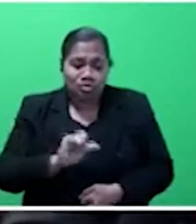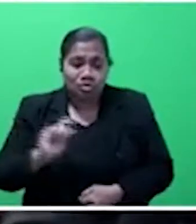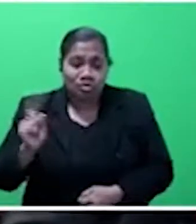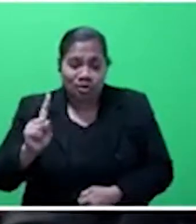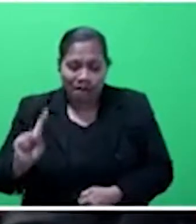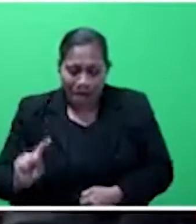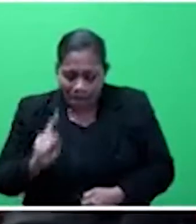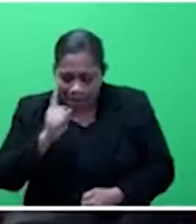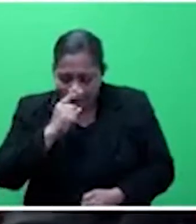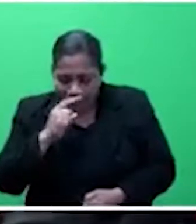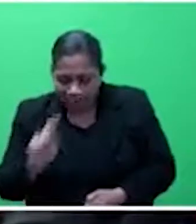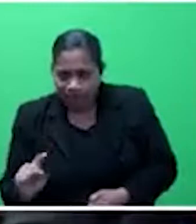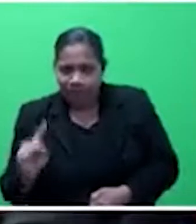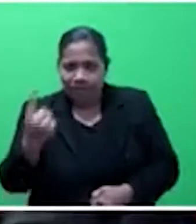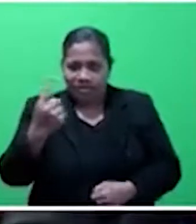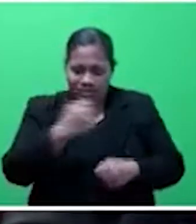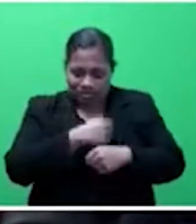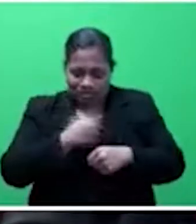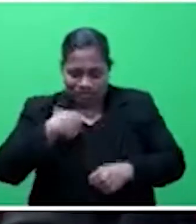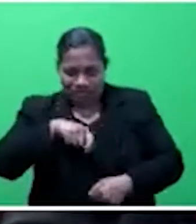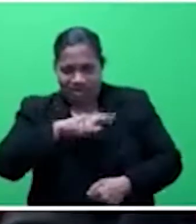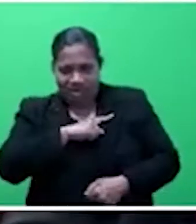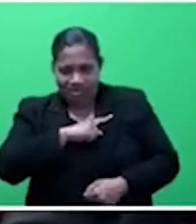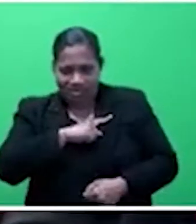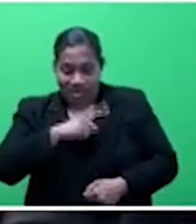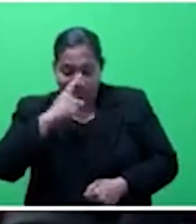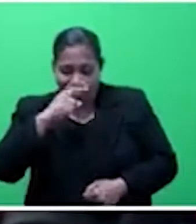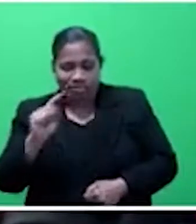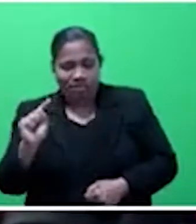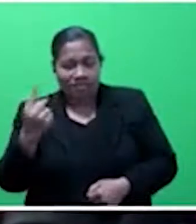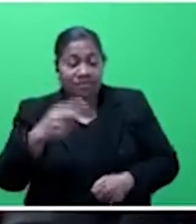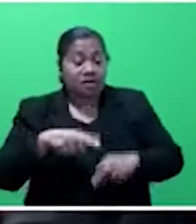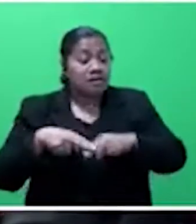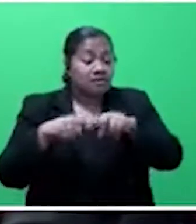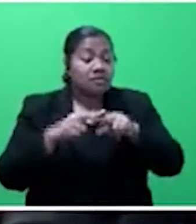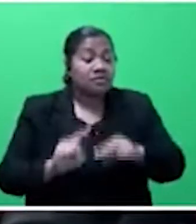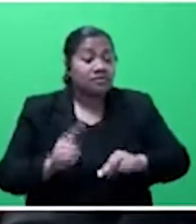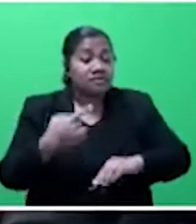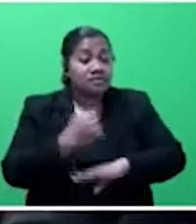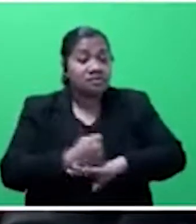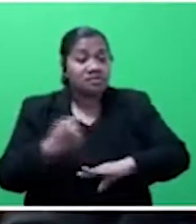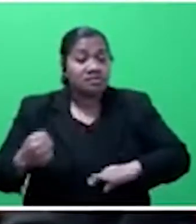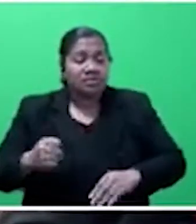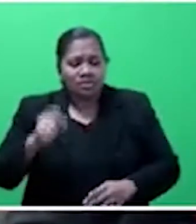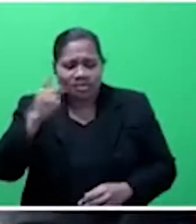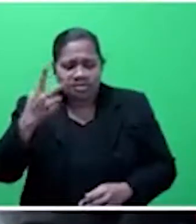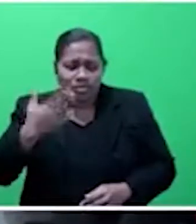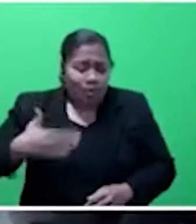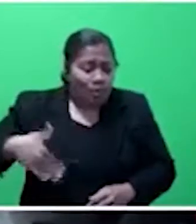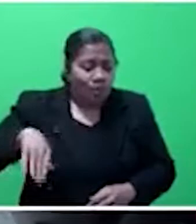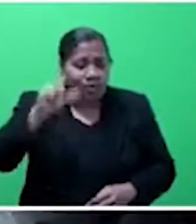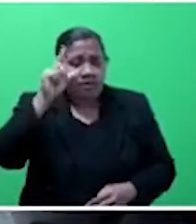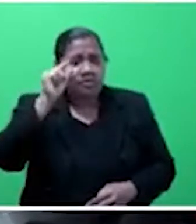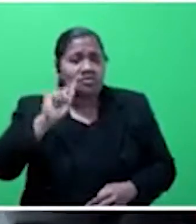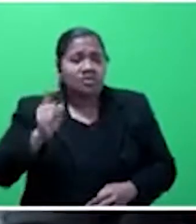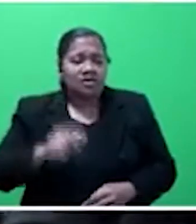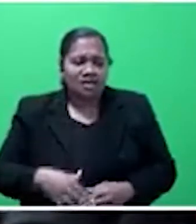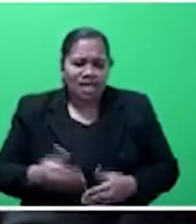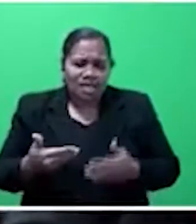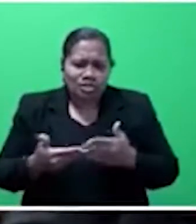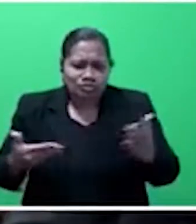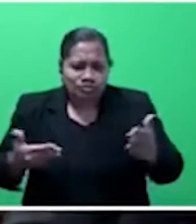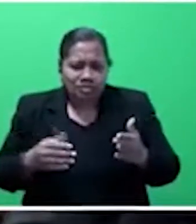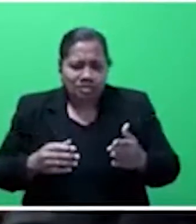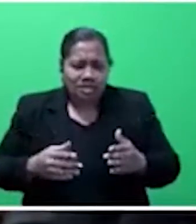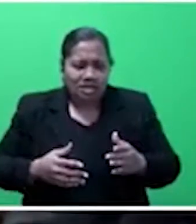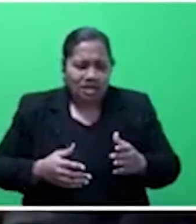agenda. FijiFirst Government has stood by all Fijians during various crises, whether it